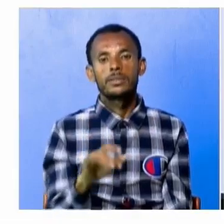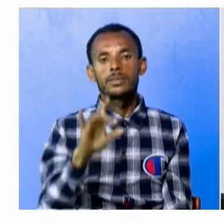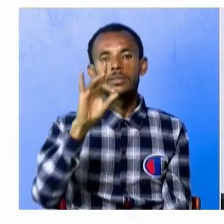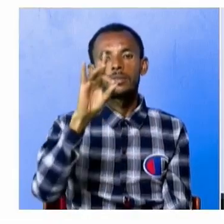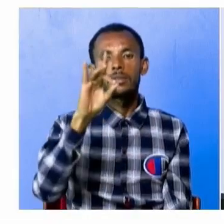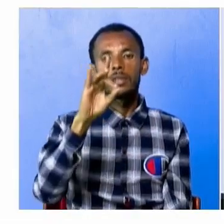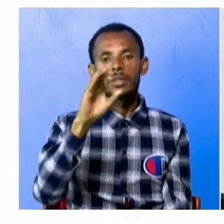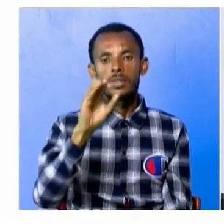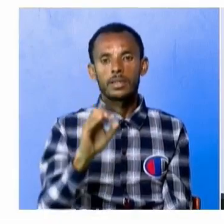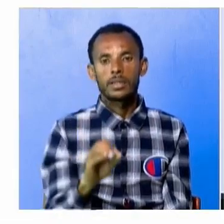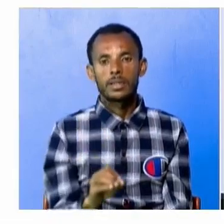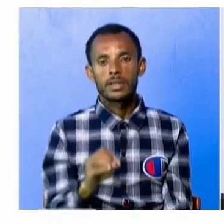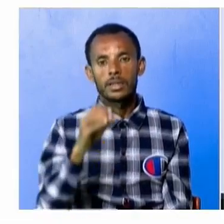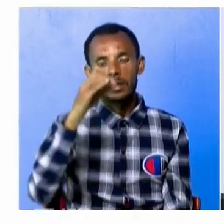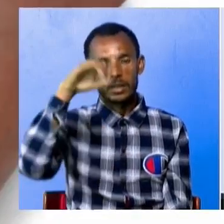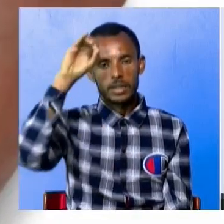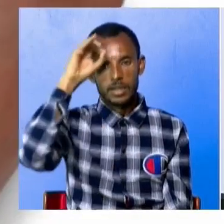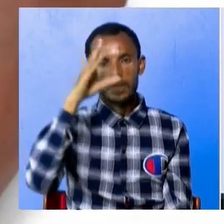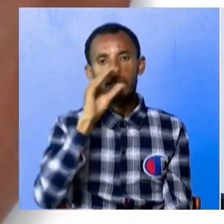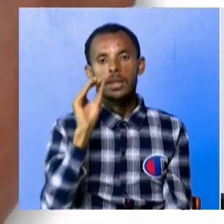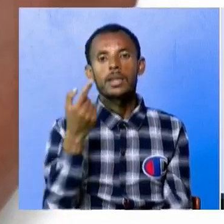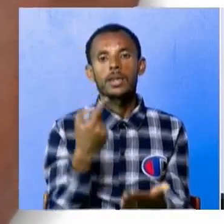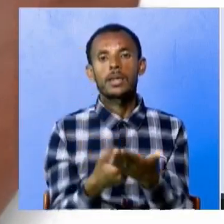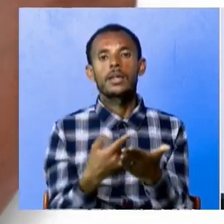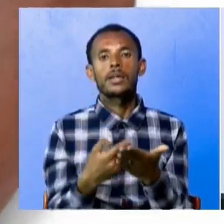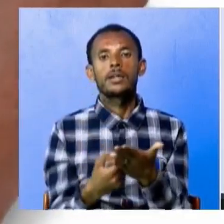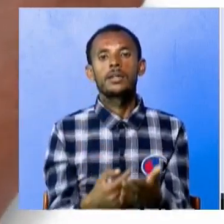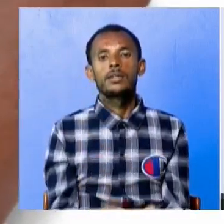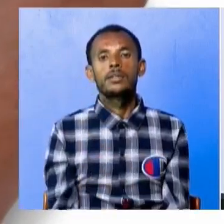80 degree, and here